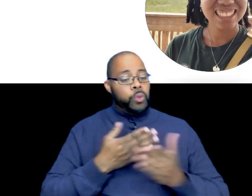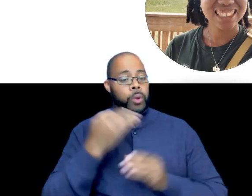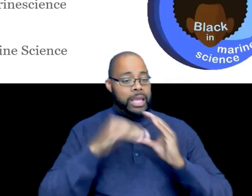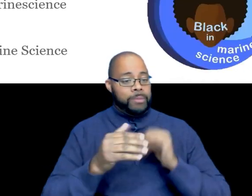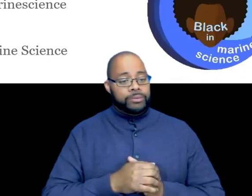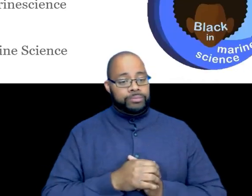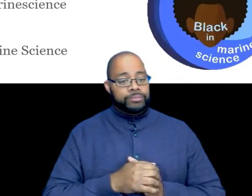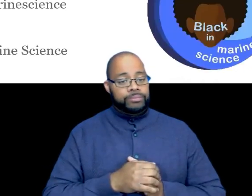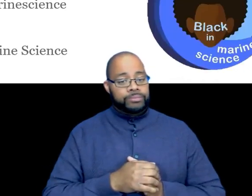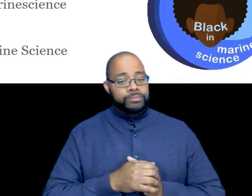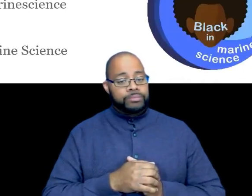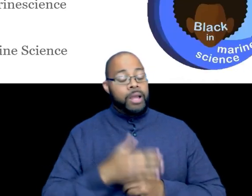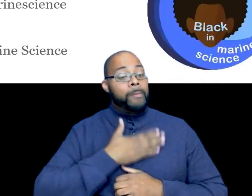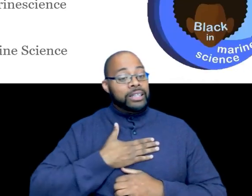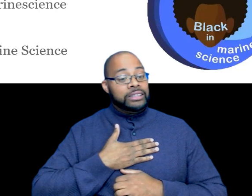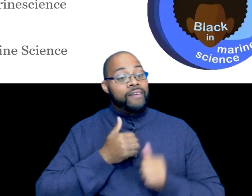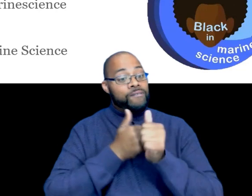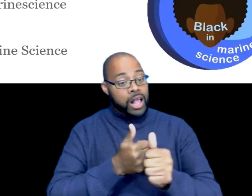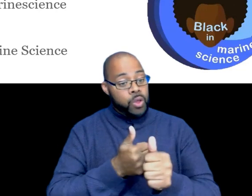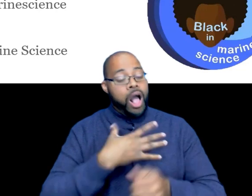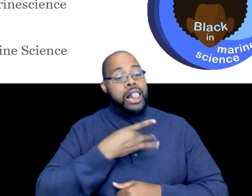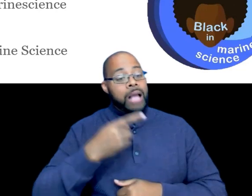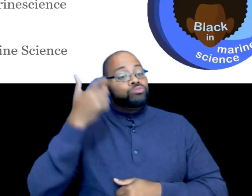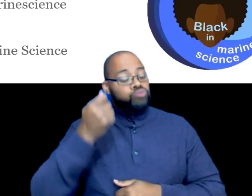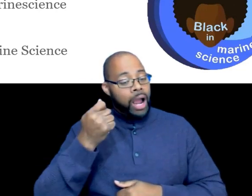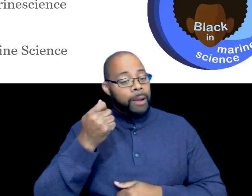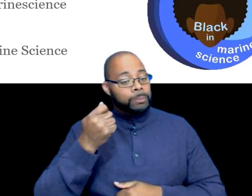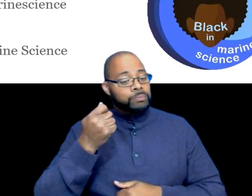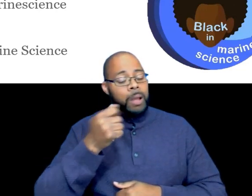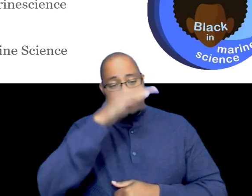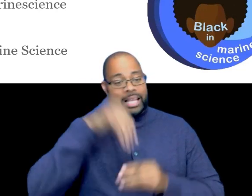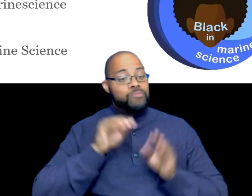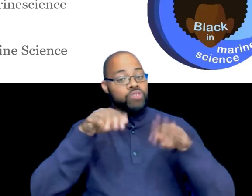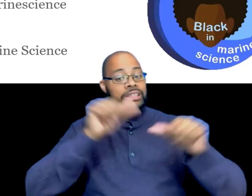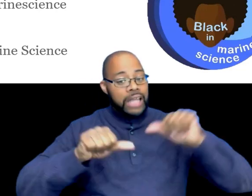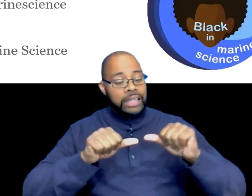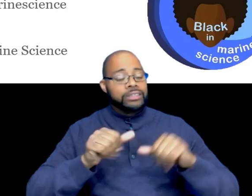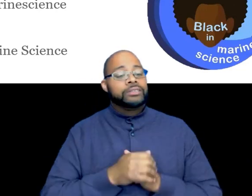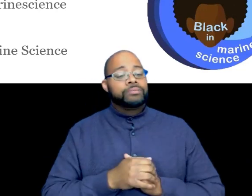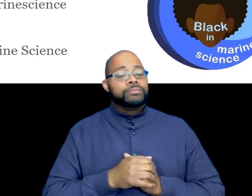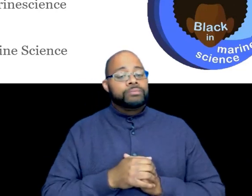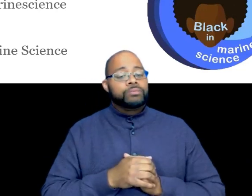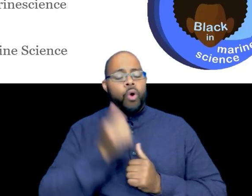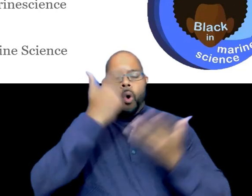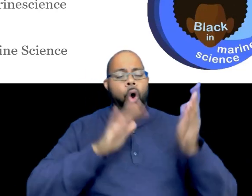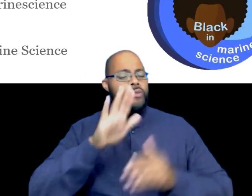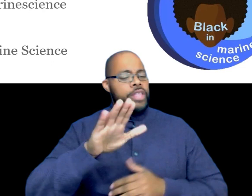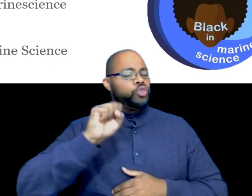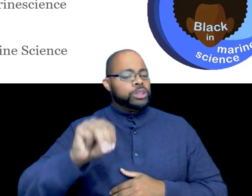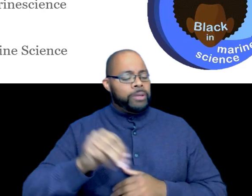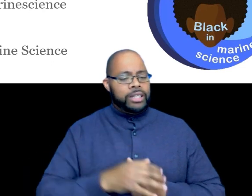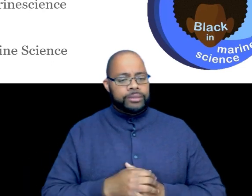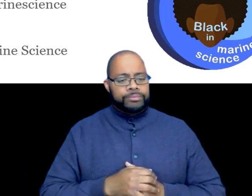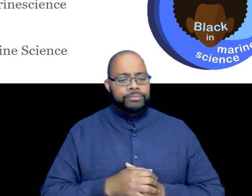email. Please follow, like, and subscribe Black and Marine Science on all their social media